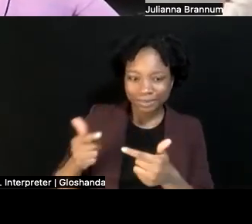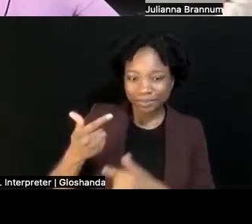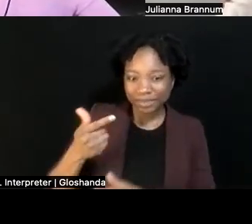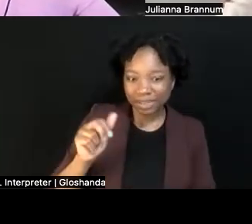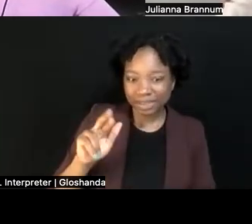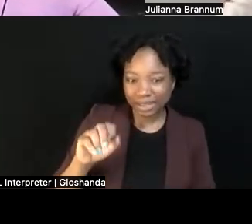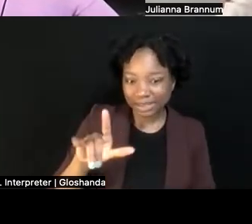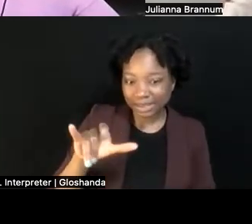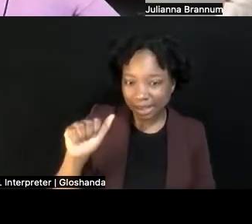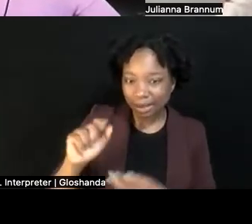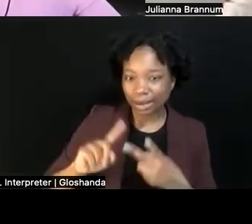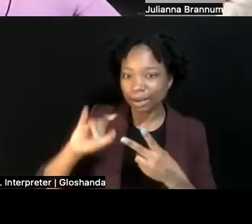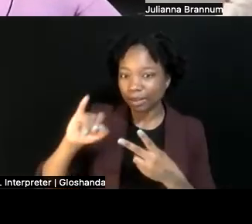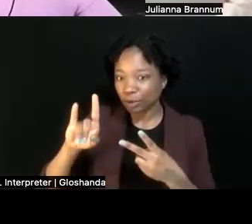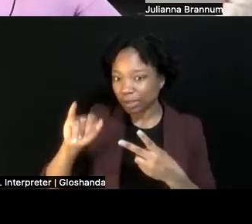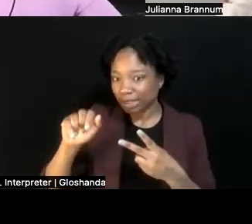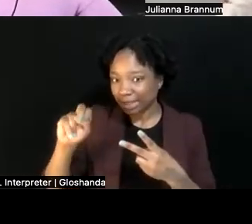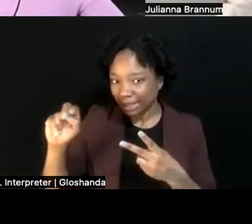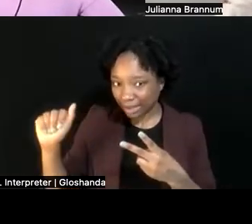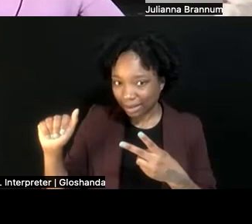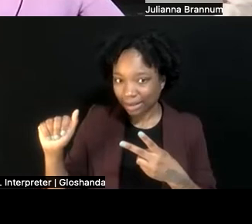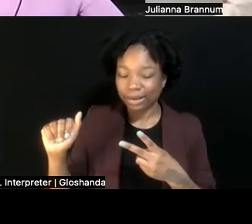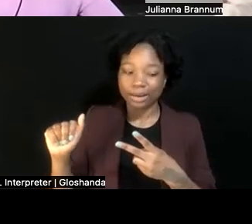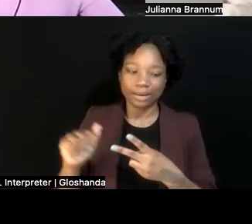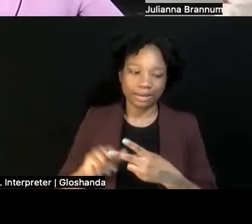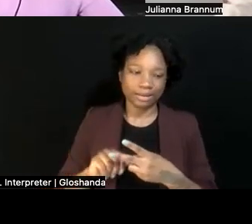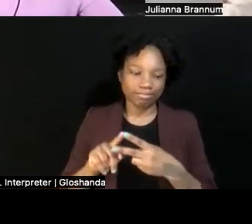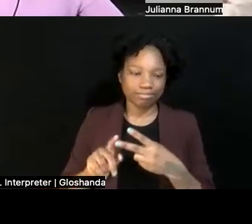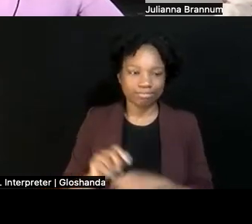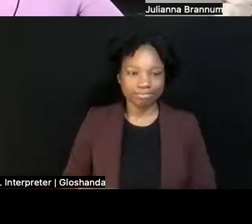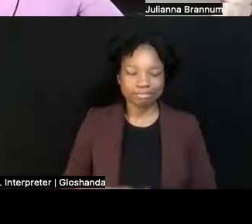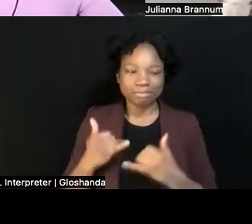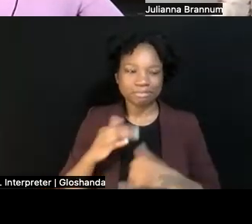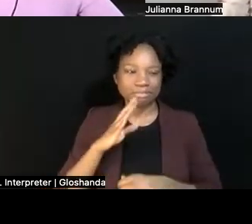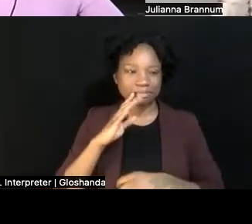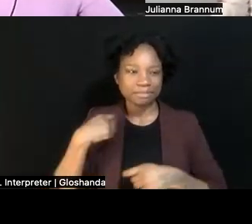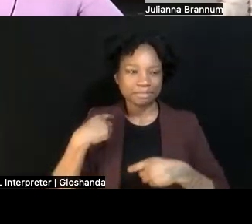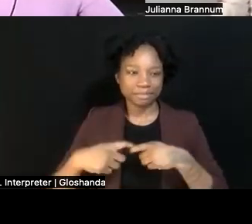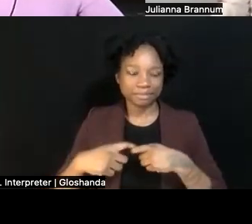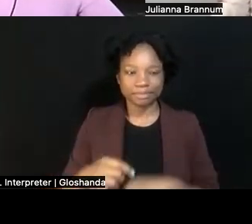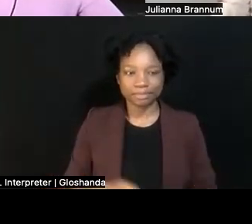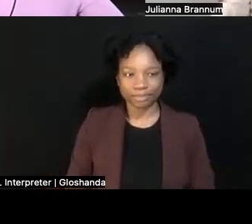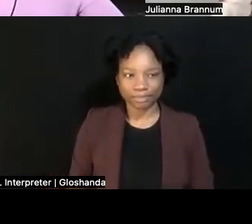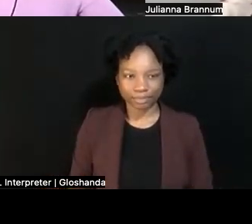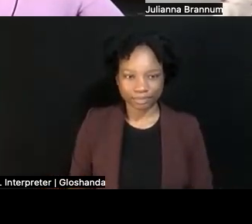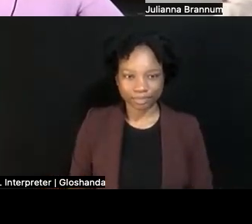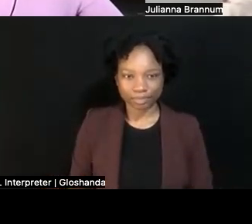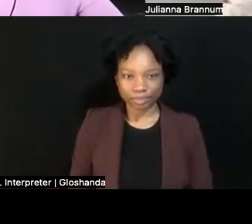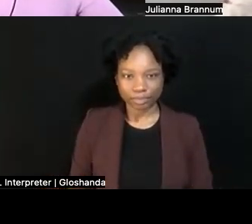Muchas gracias, María. Nos han pedido que hablemos en frases más cortas para no esperar tanto la